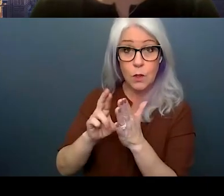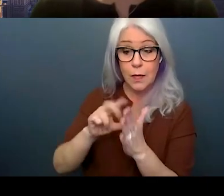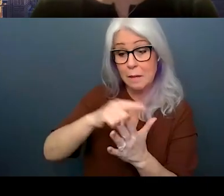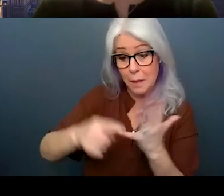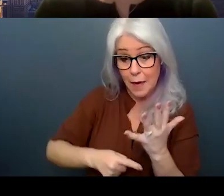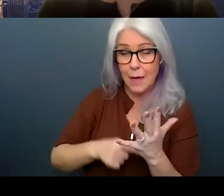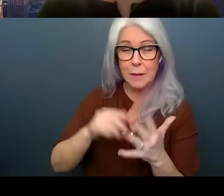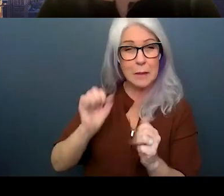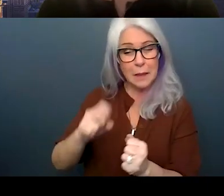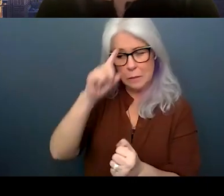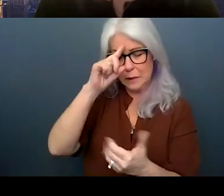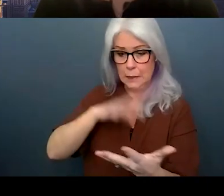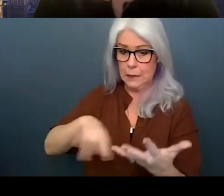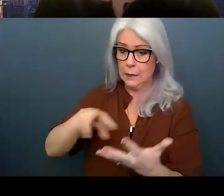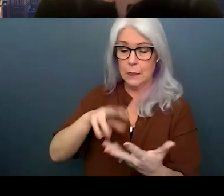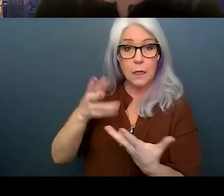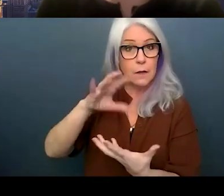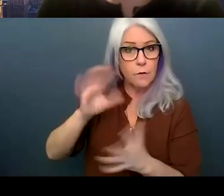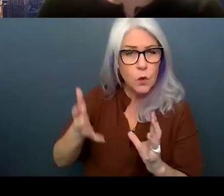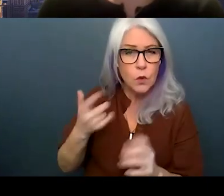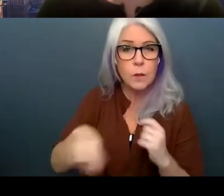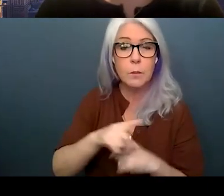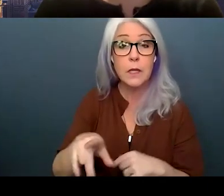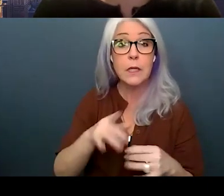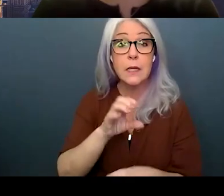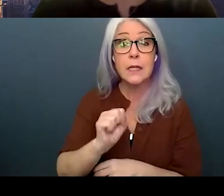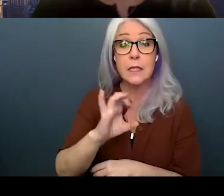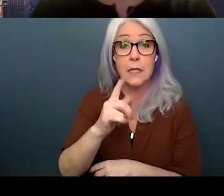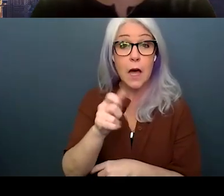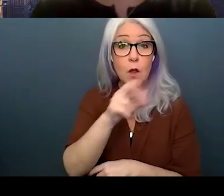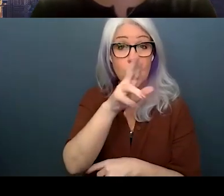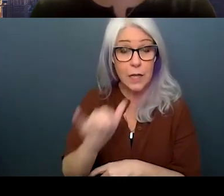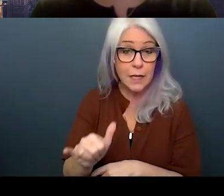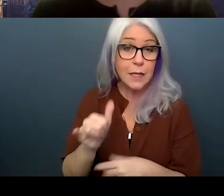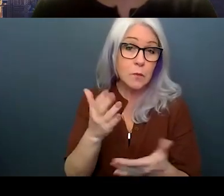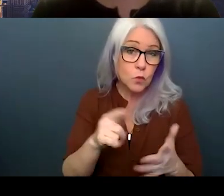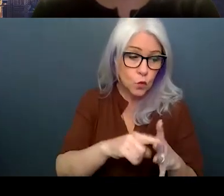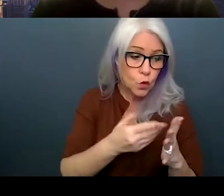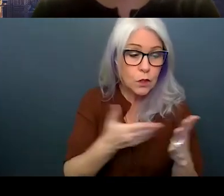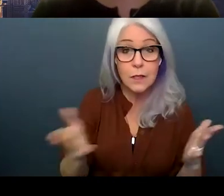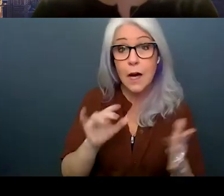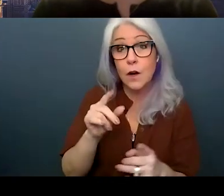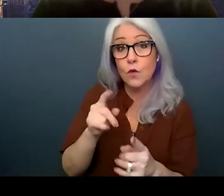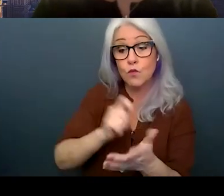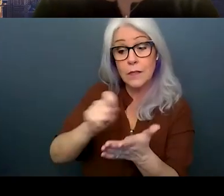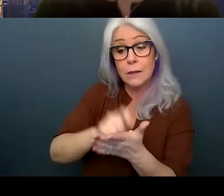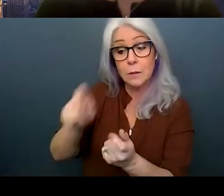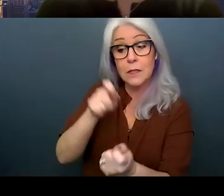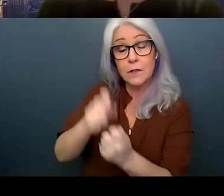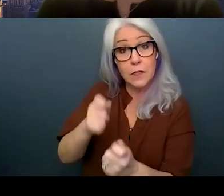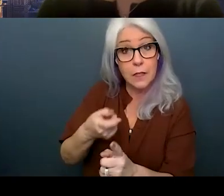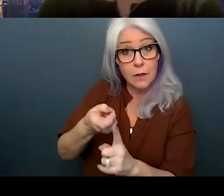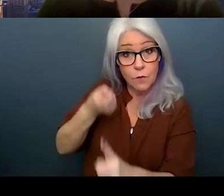be confusing at first. The gist of it is that scholarly sources are ones written by scholars, people who work in academia,